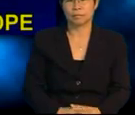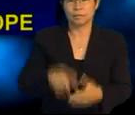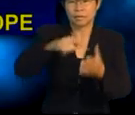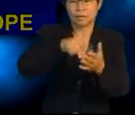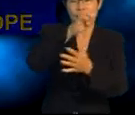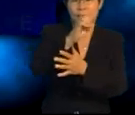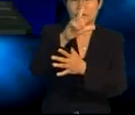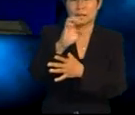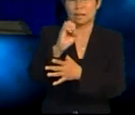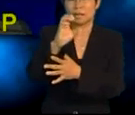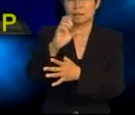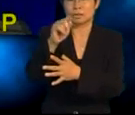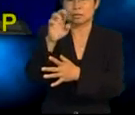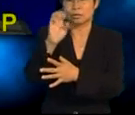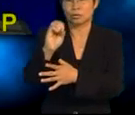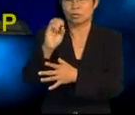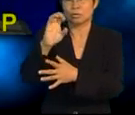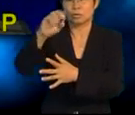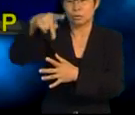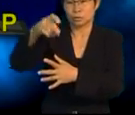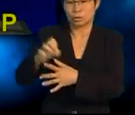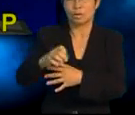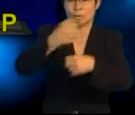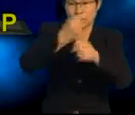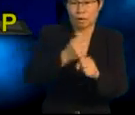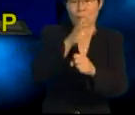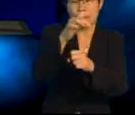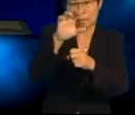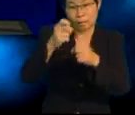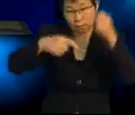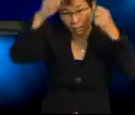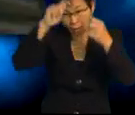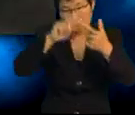The electroscope is made up of a brass cap,